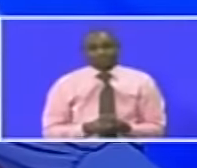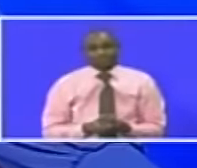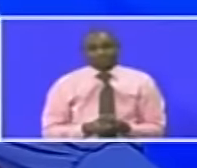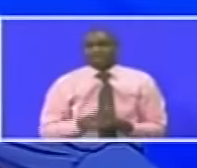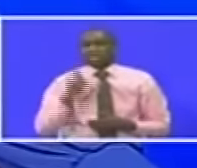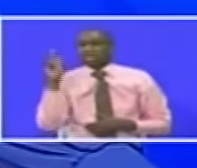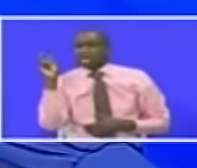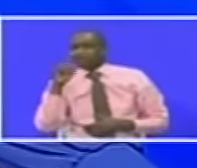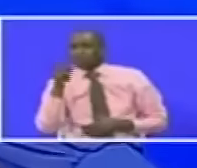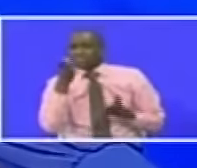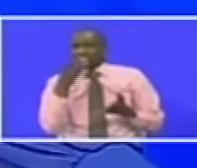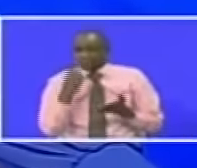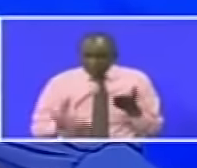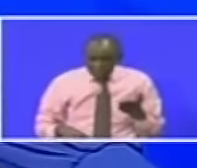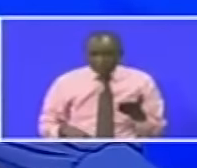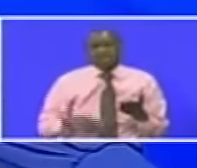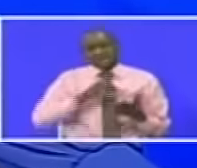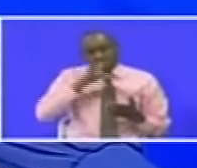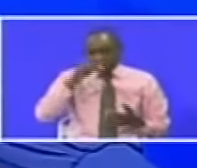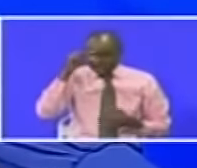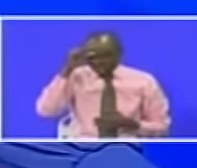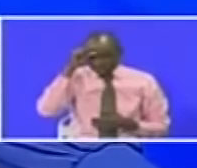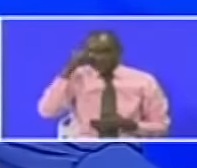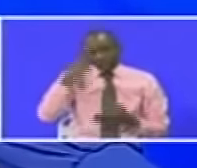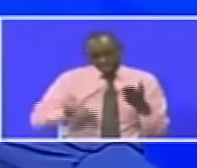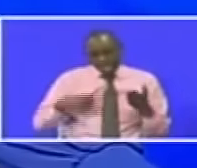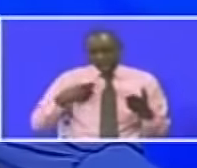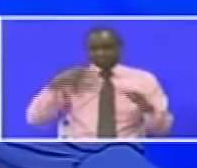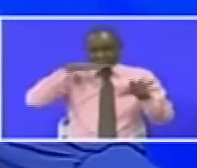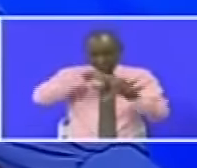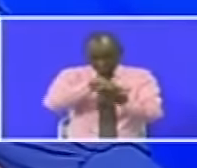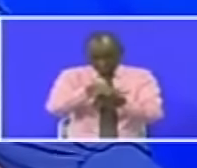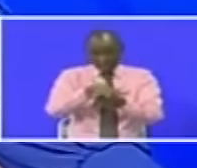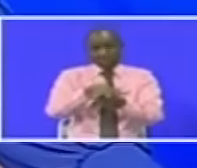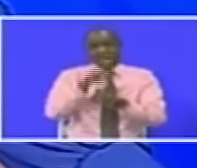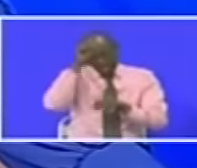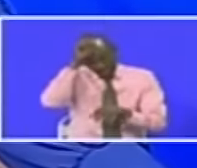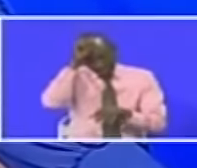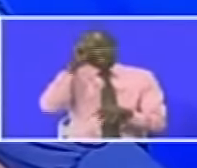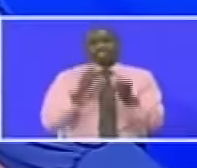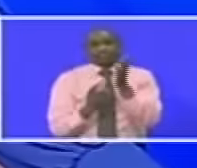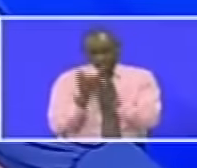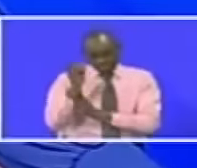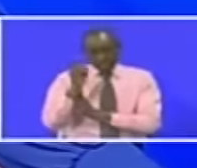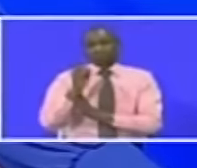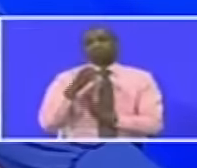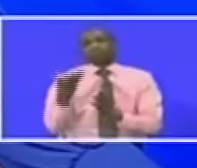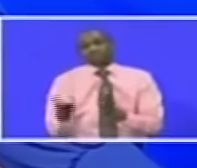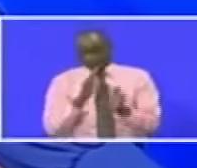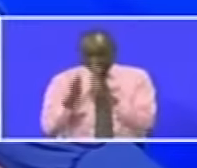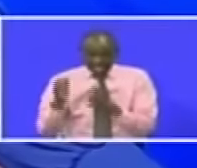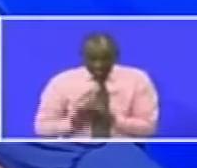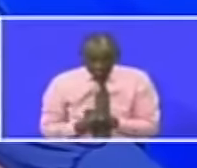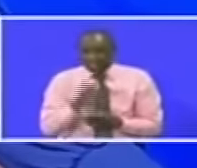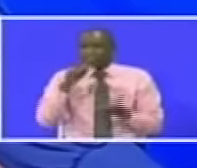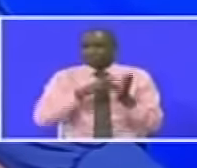Nairobi is set for a major facelift as the county government embarks on an integrated urban development master plan. Groundbreaking ceremony for the project